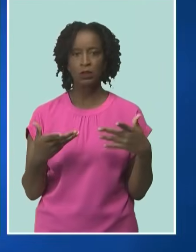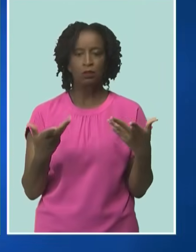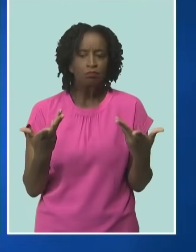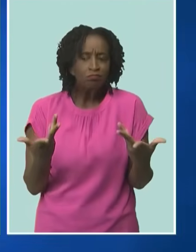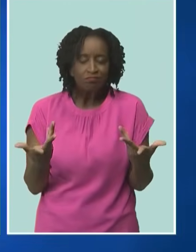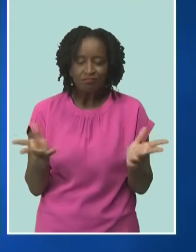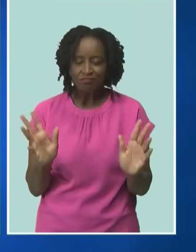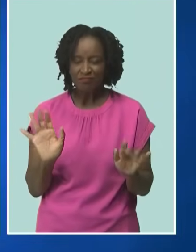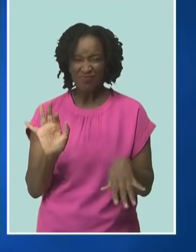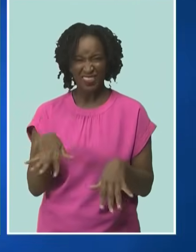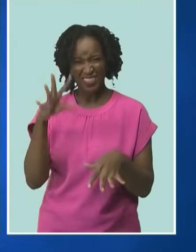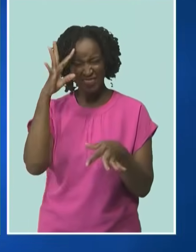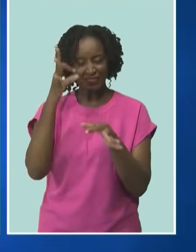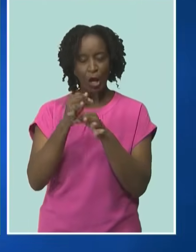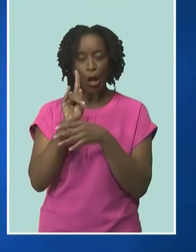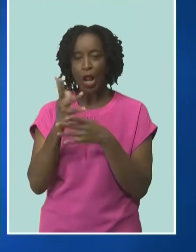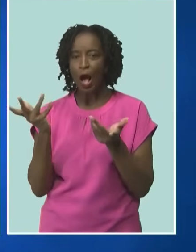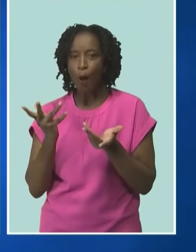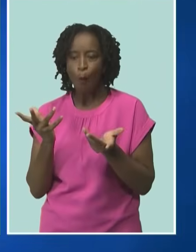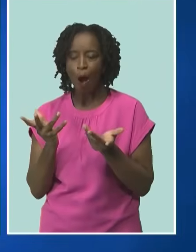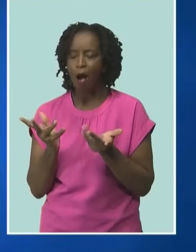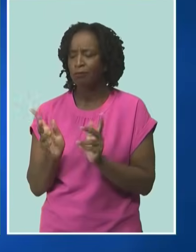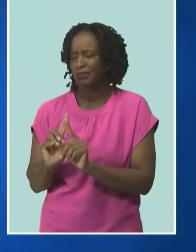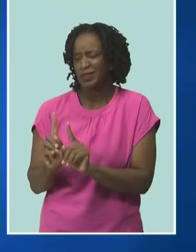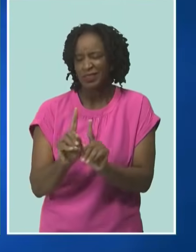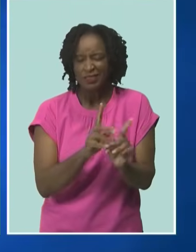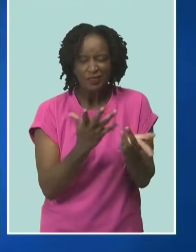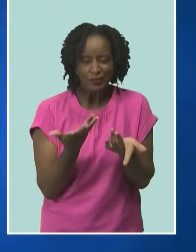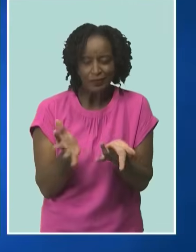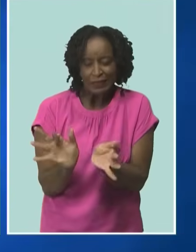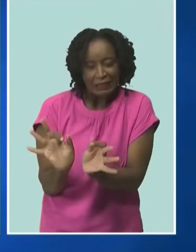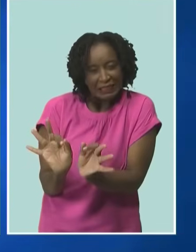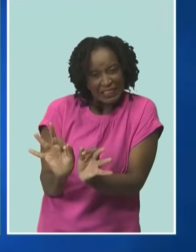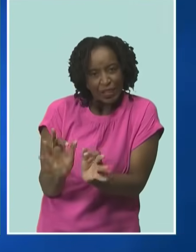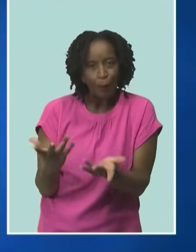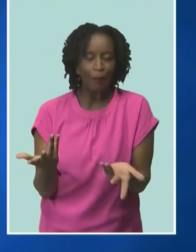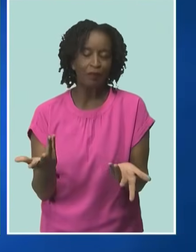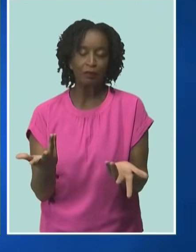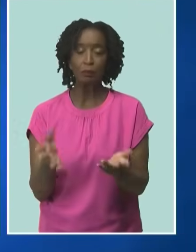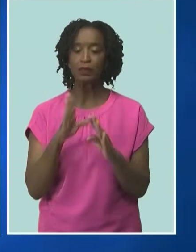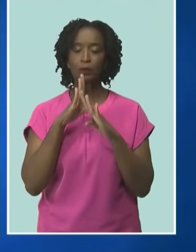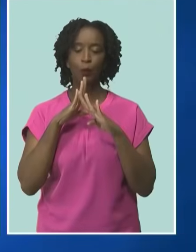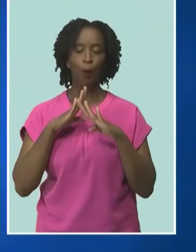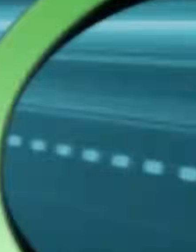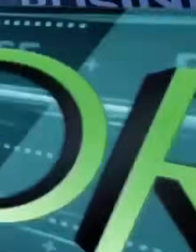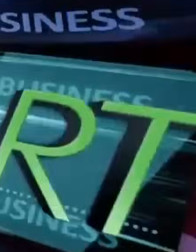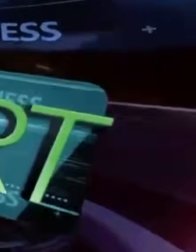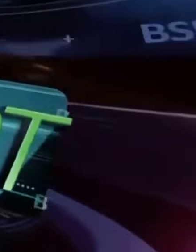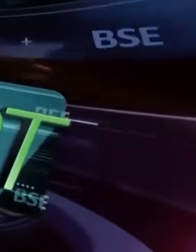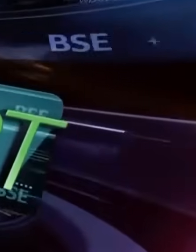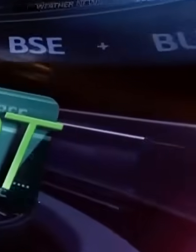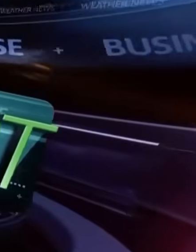can even be found in silence. Yeah, all of those things are spoken about in my book.